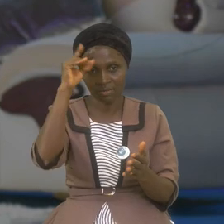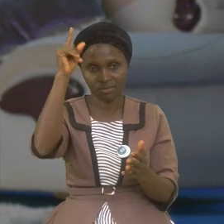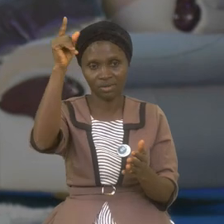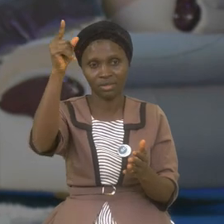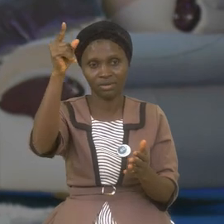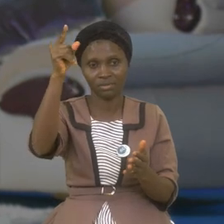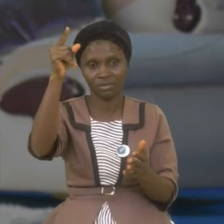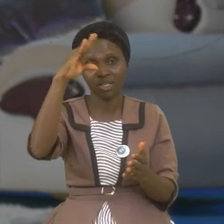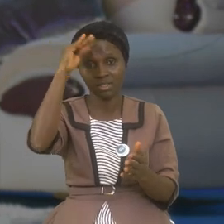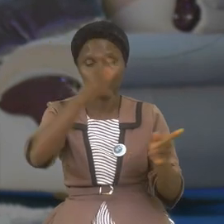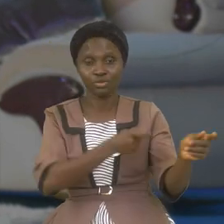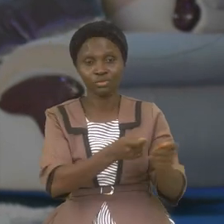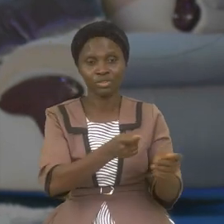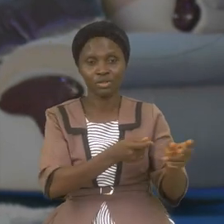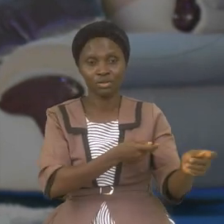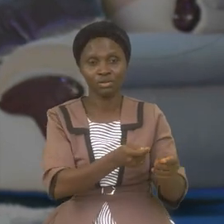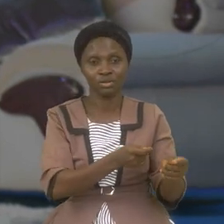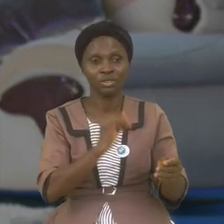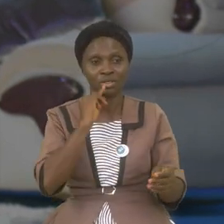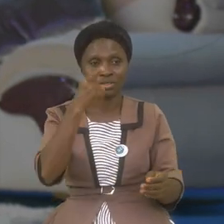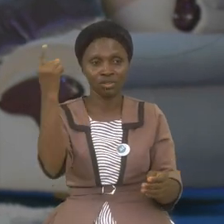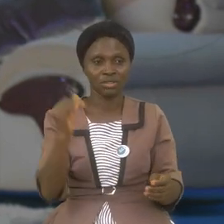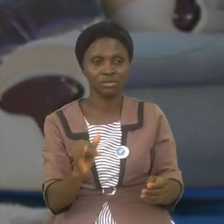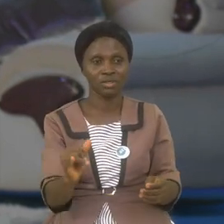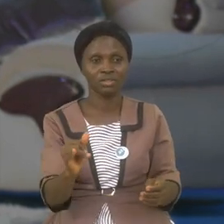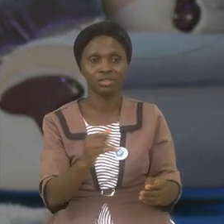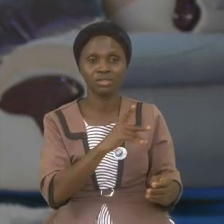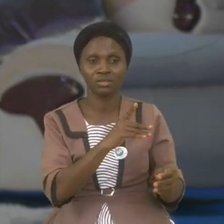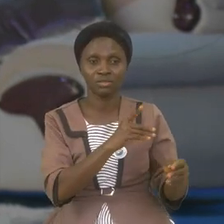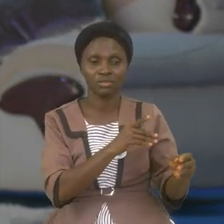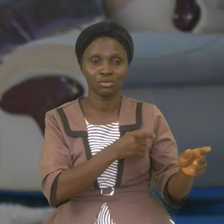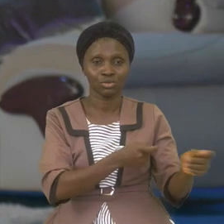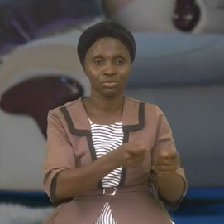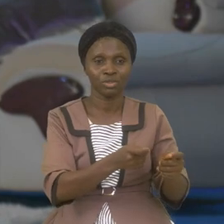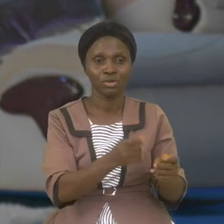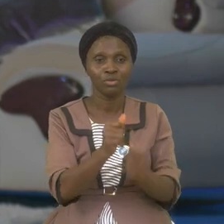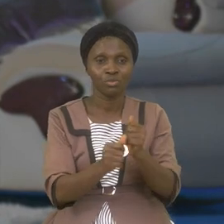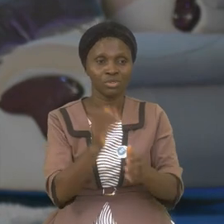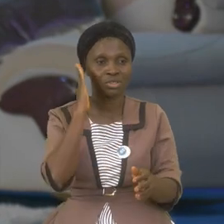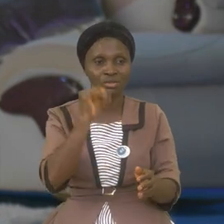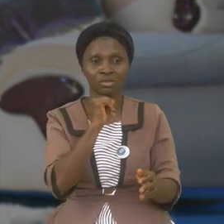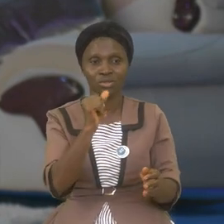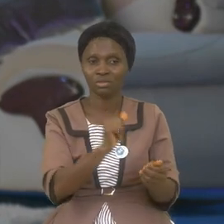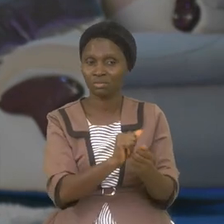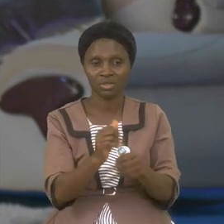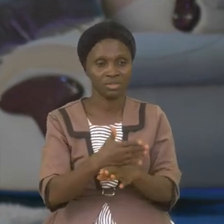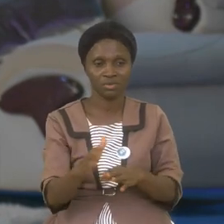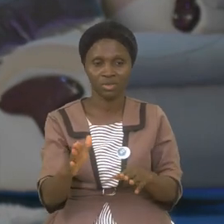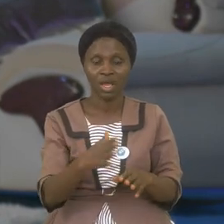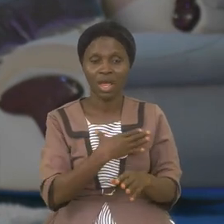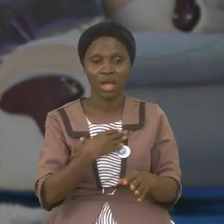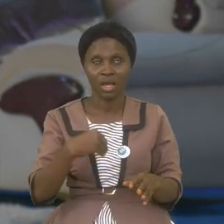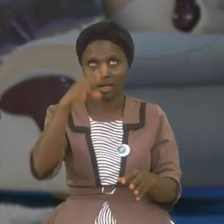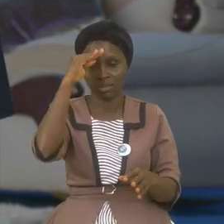serve him. His dominion is an everlasting dominion which shall not pass away.